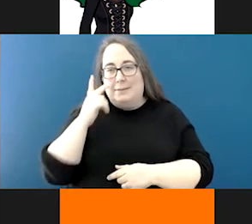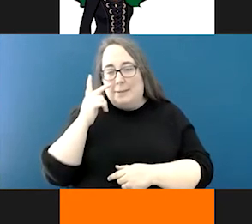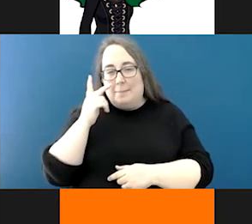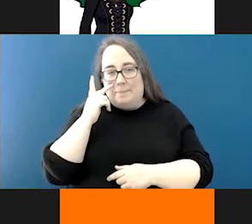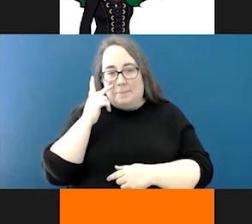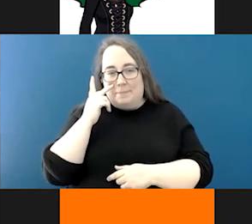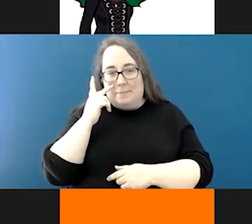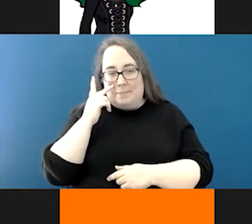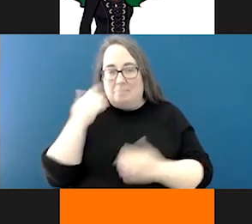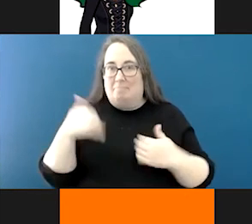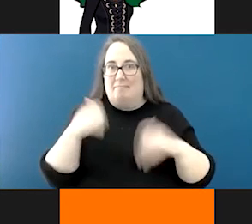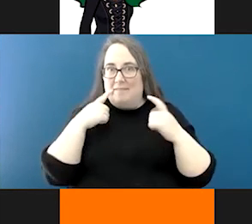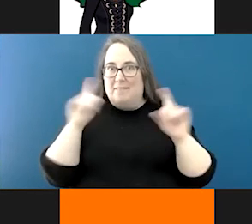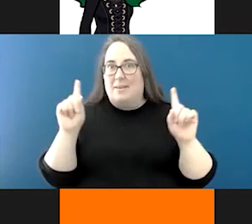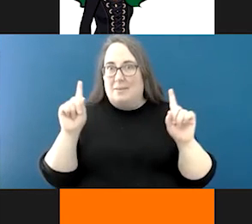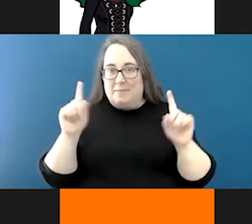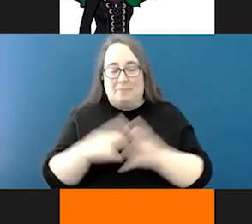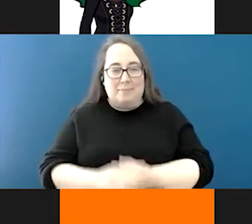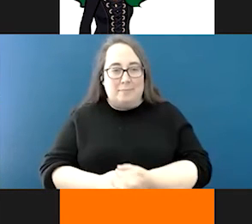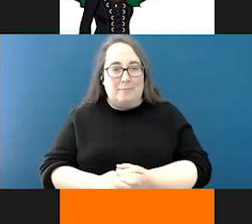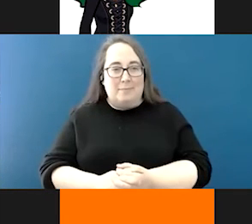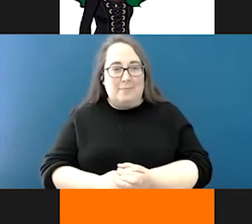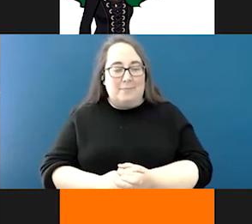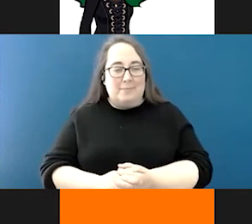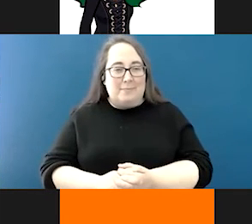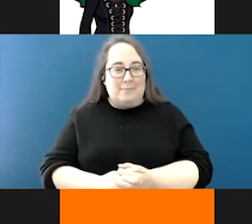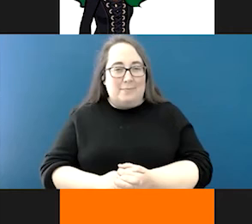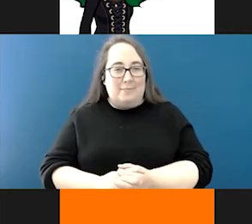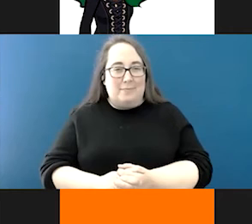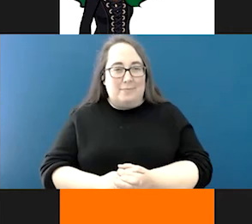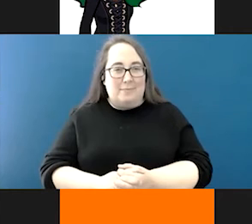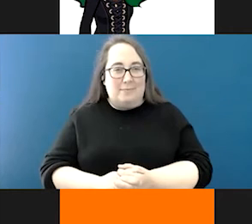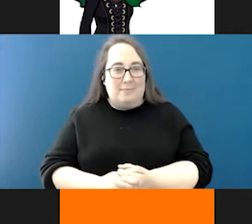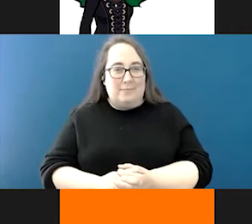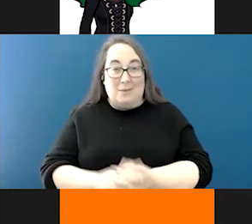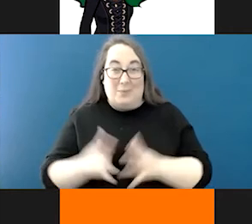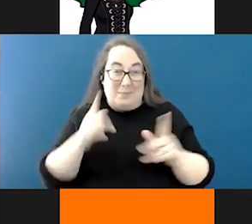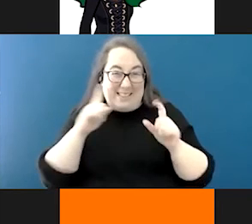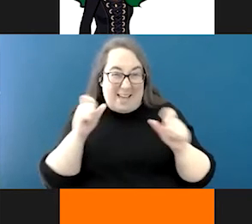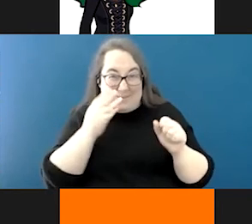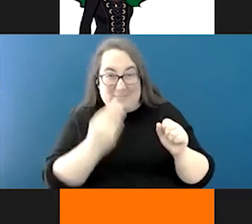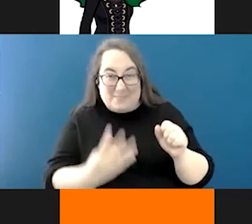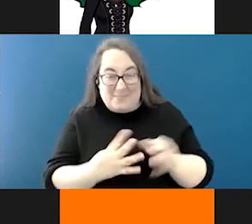how effective it is if you're trying this at home. It's gonna be a little bit loud.